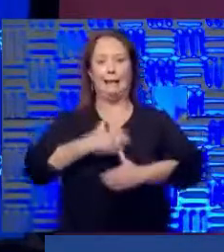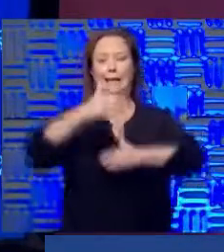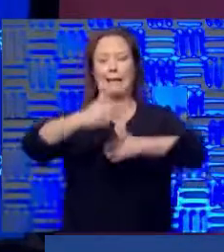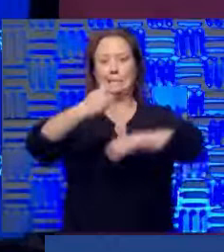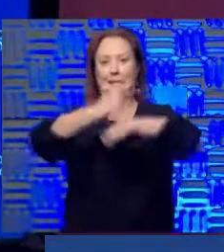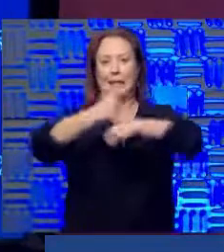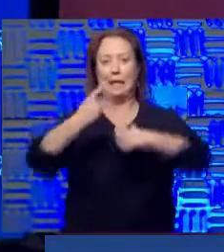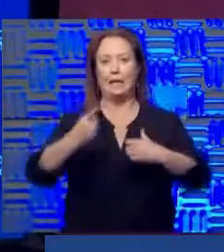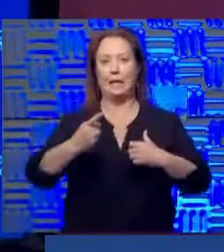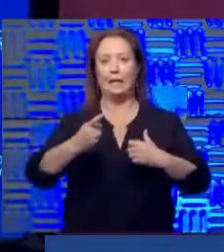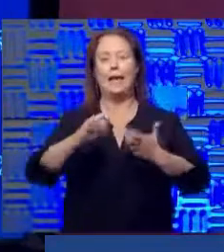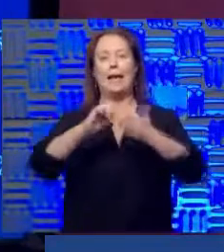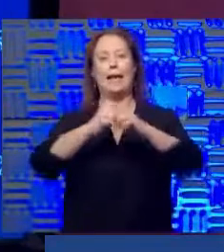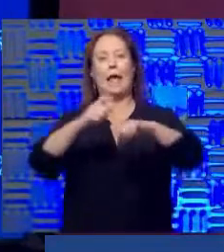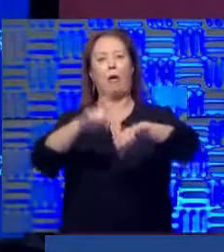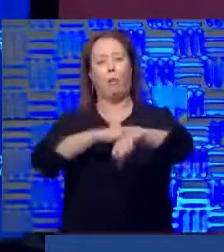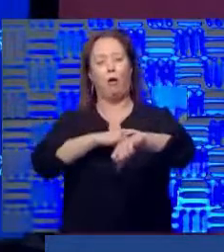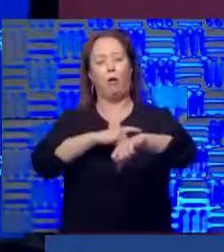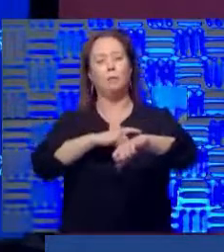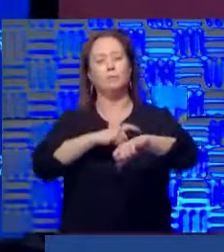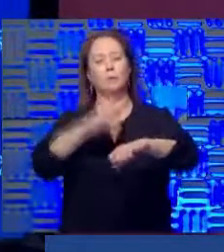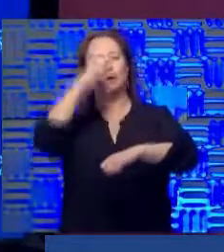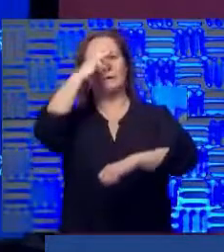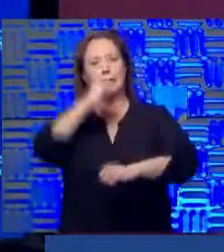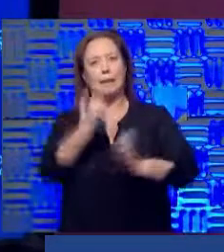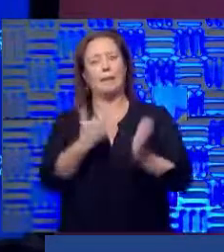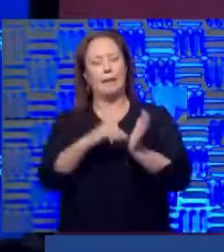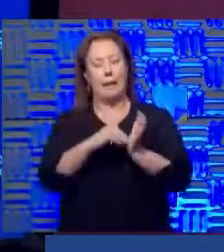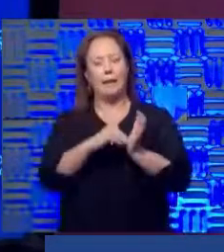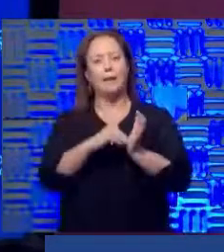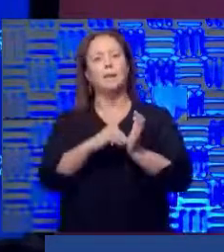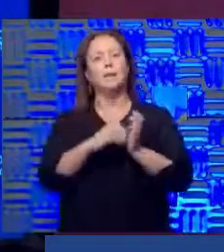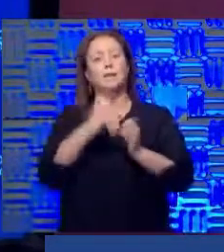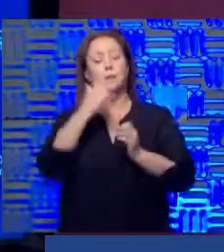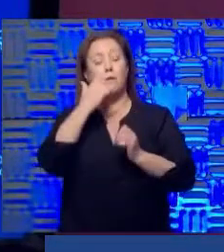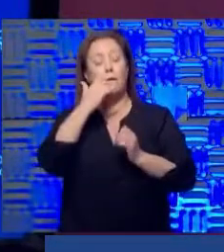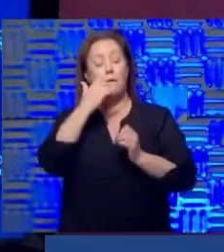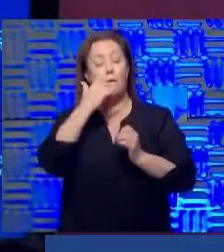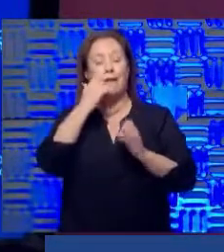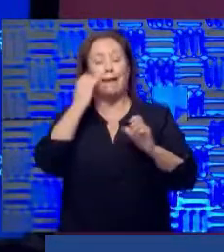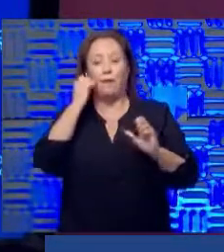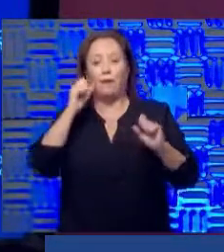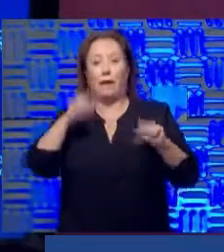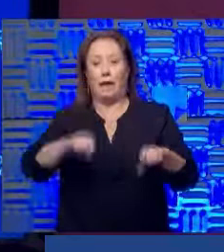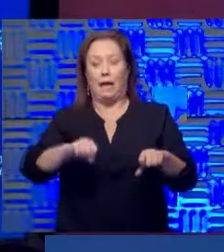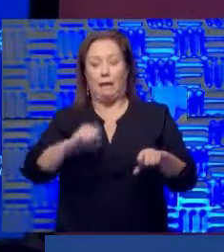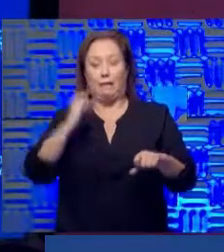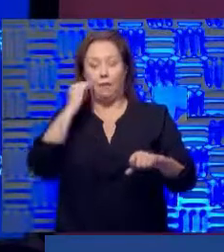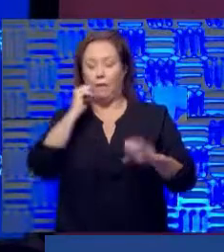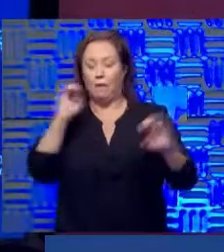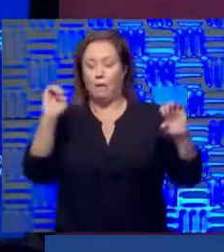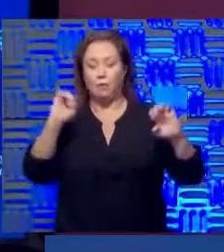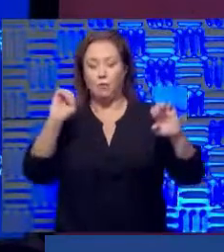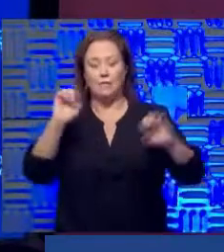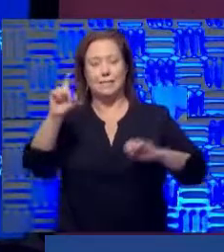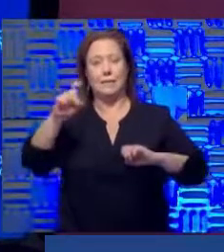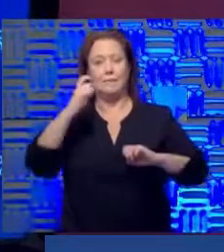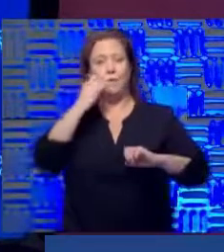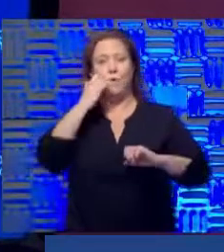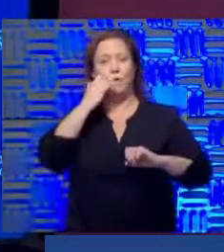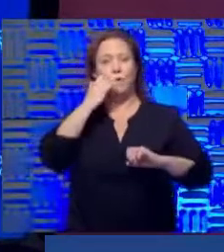that, that's something else your mind's running on. So we want to keep your phone, if you can, if you don't have an emergency need for your